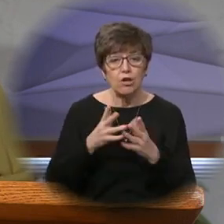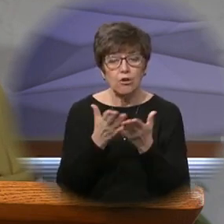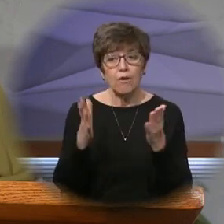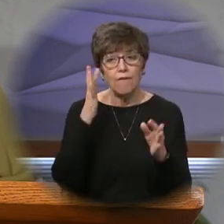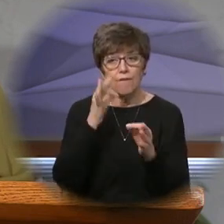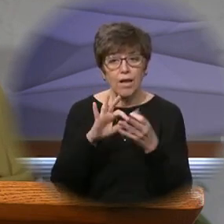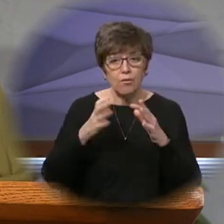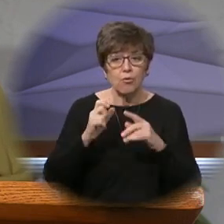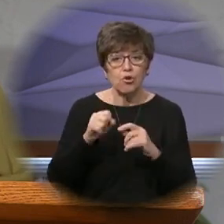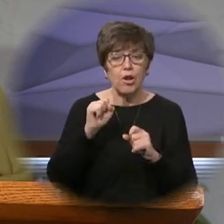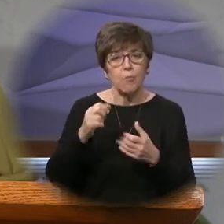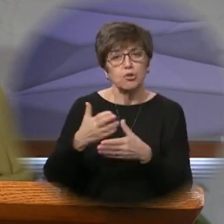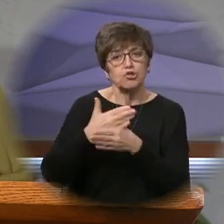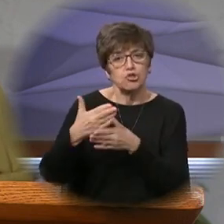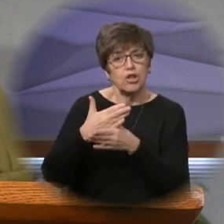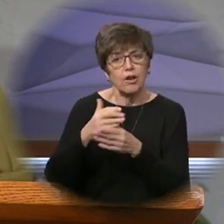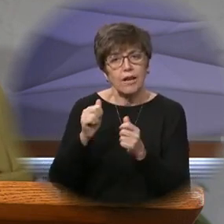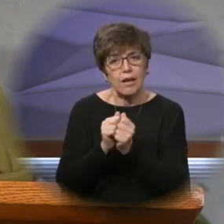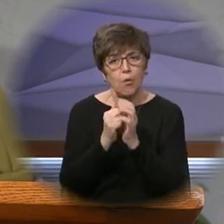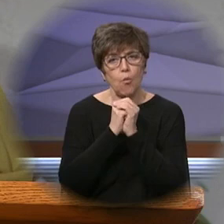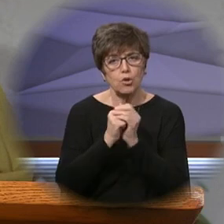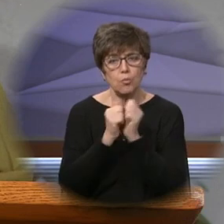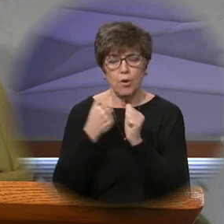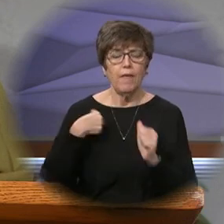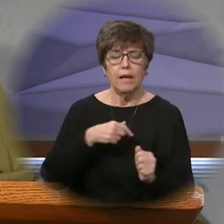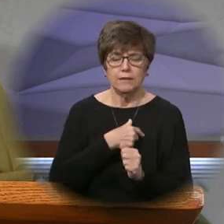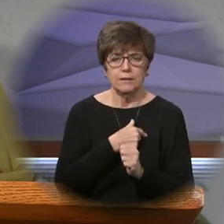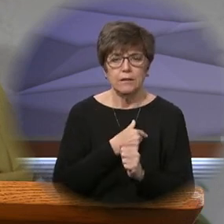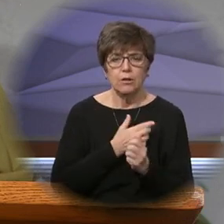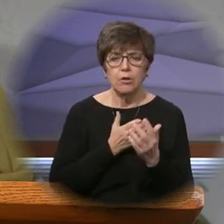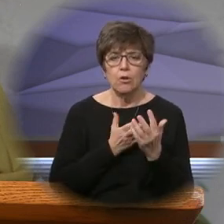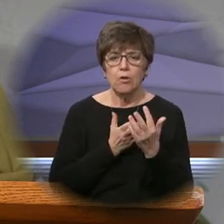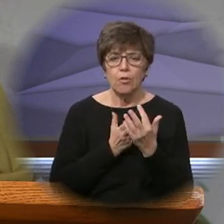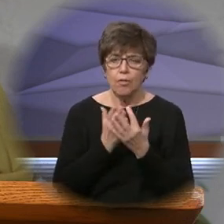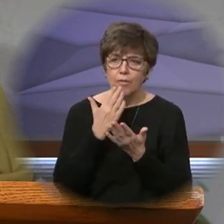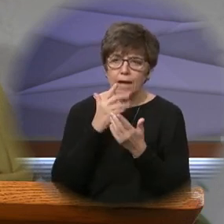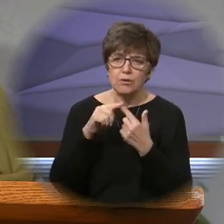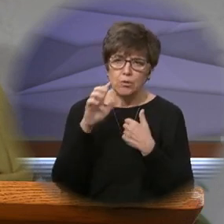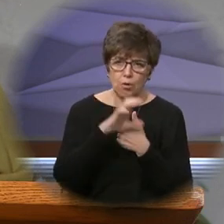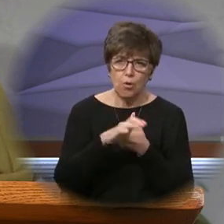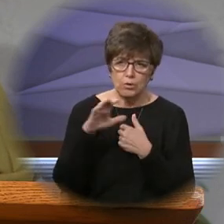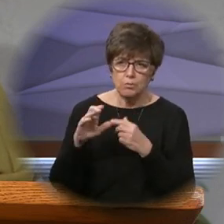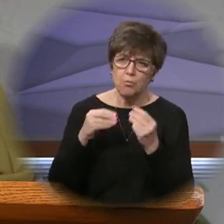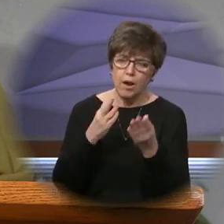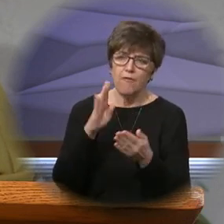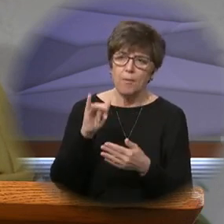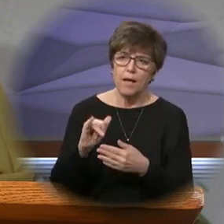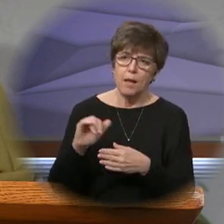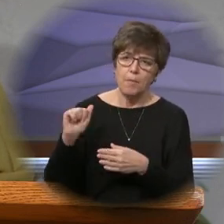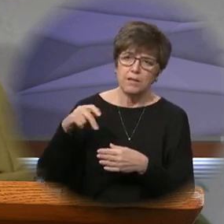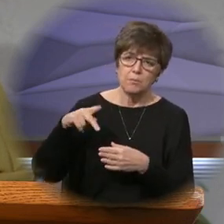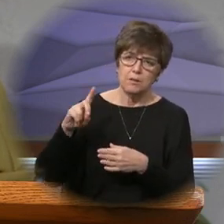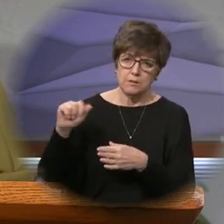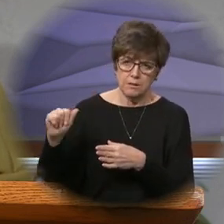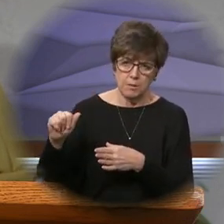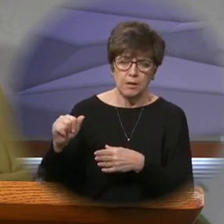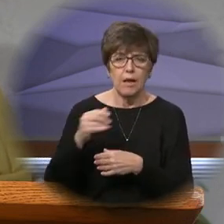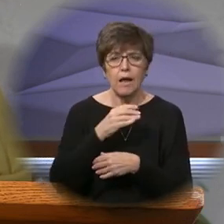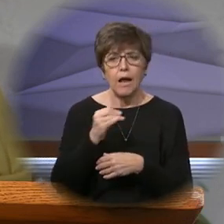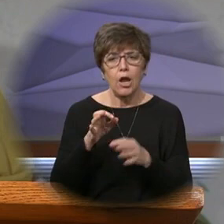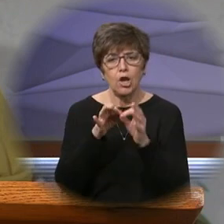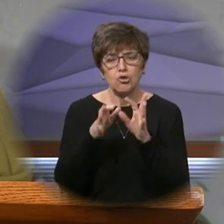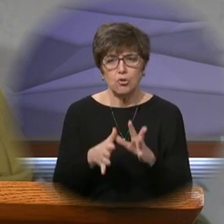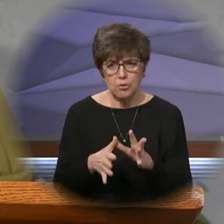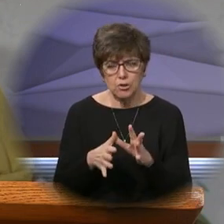community were able to share in worship with us thanks to closed captioning provided by the Apostolate and